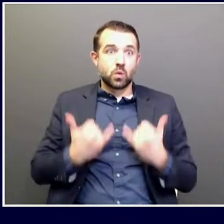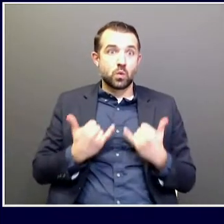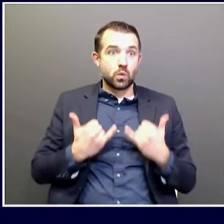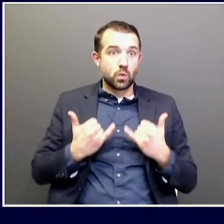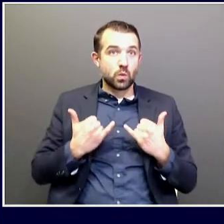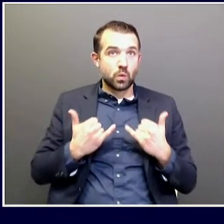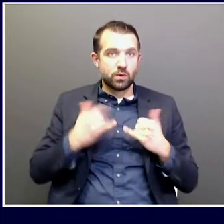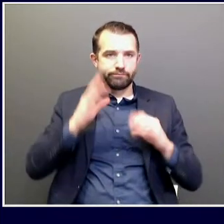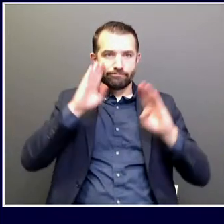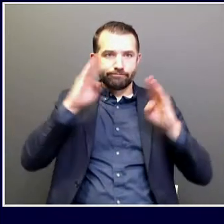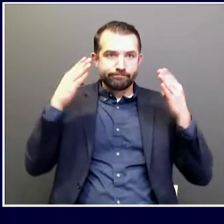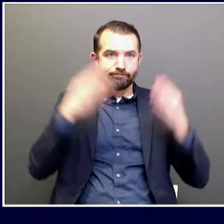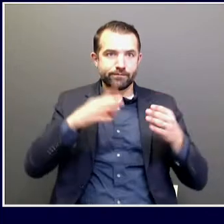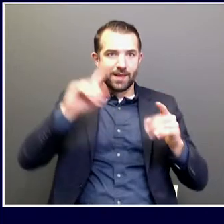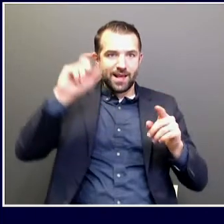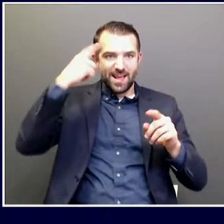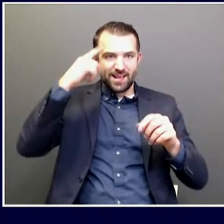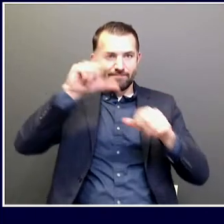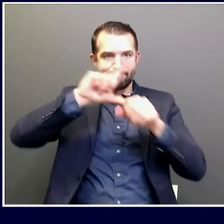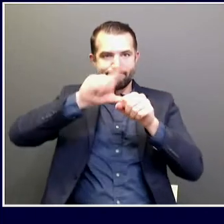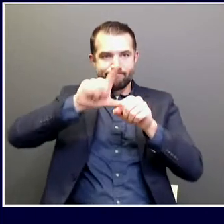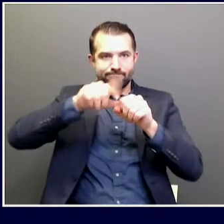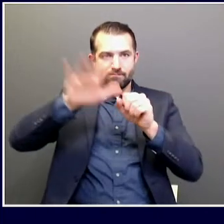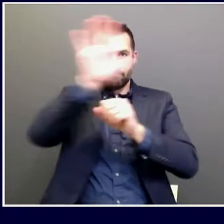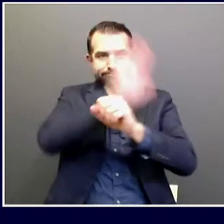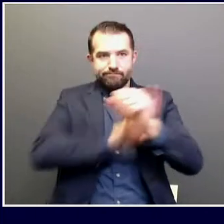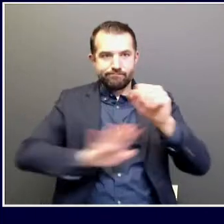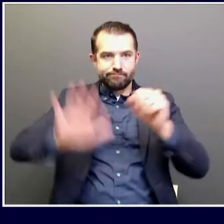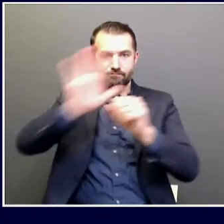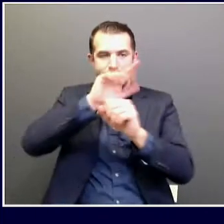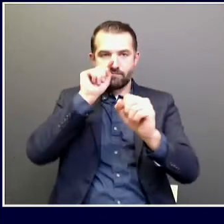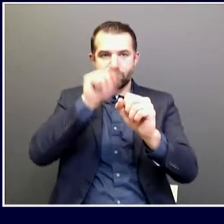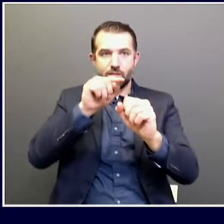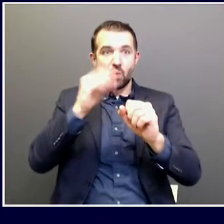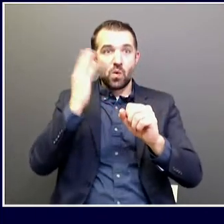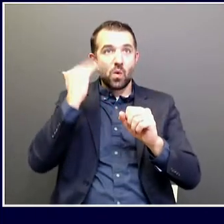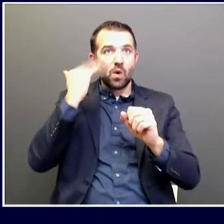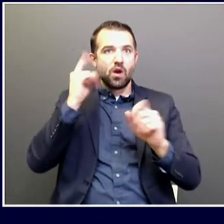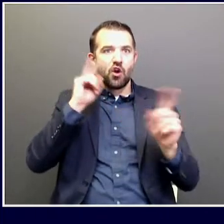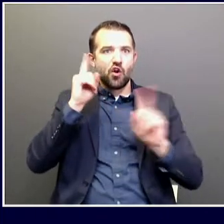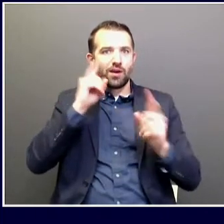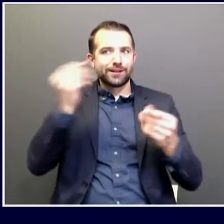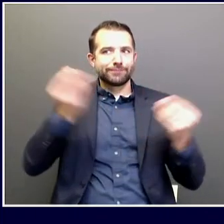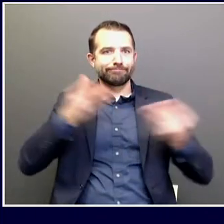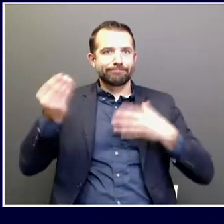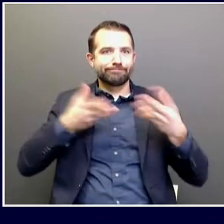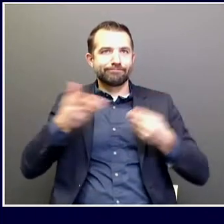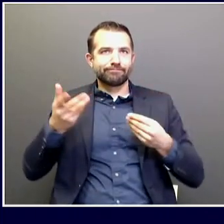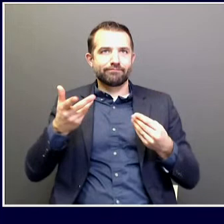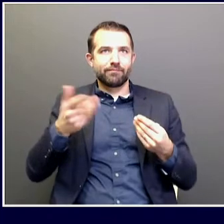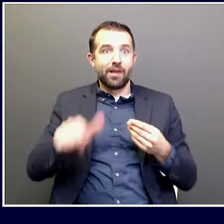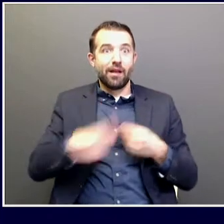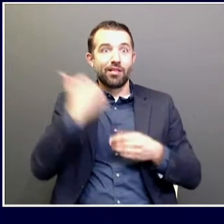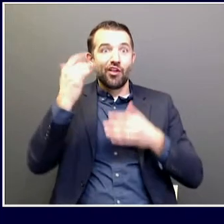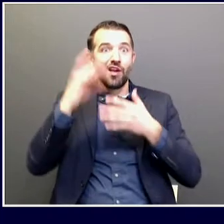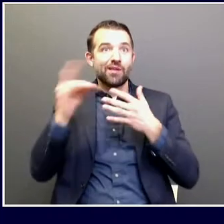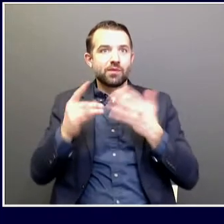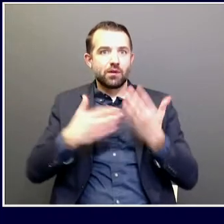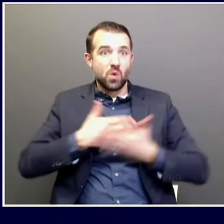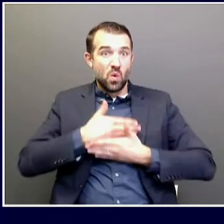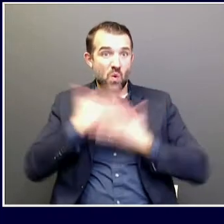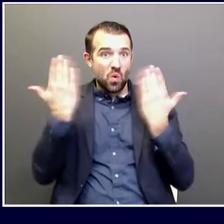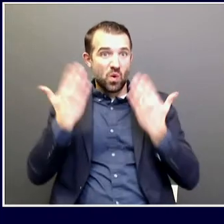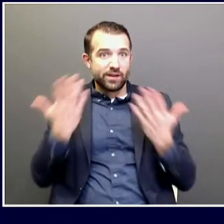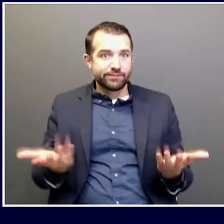and around Augusta, given what we saw from reports and the lack of availability of alternatives in that area. We are